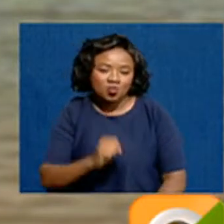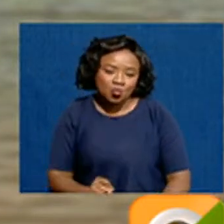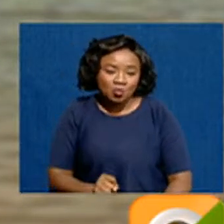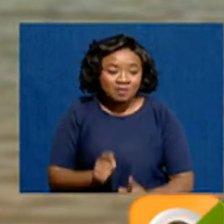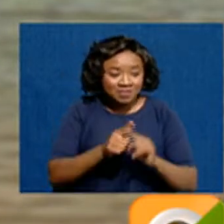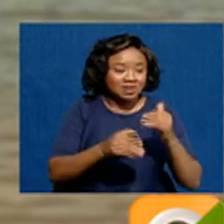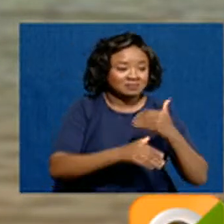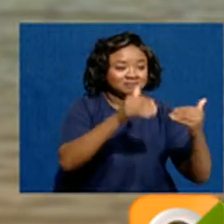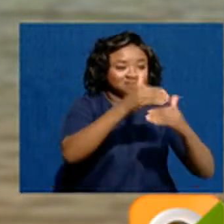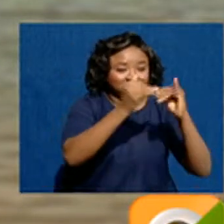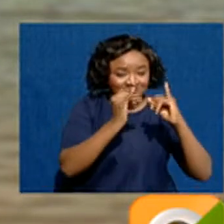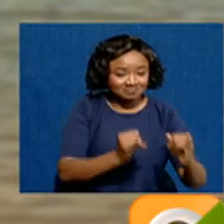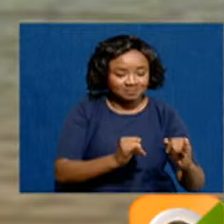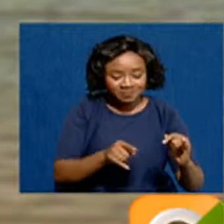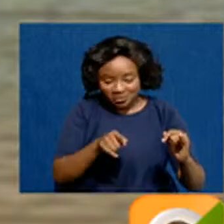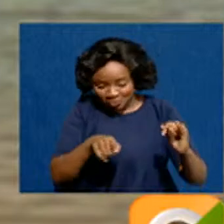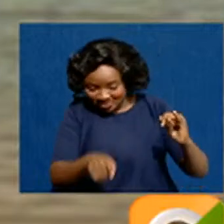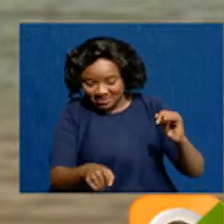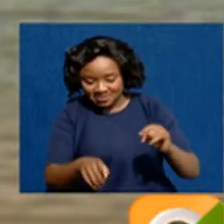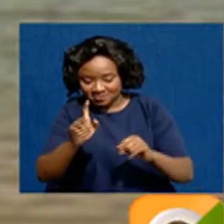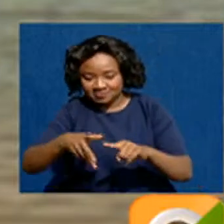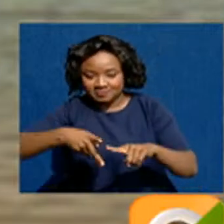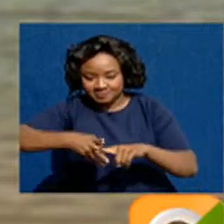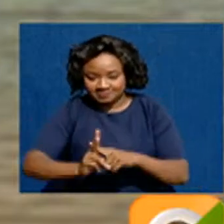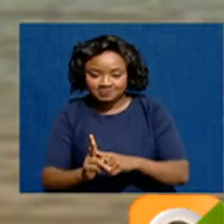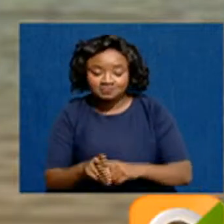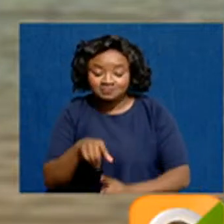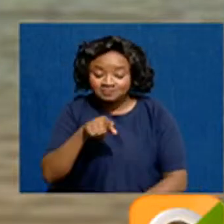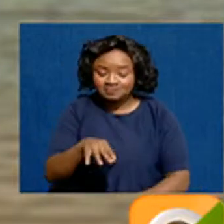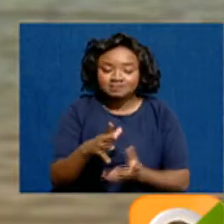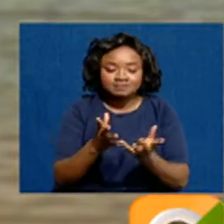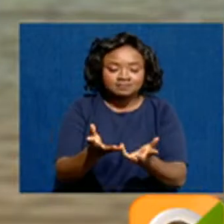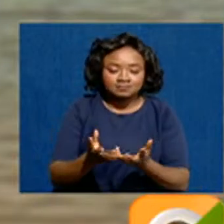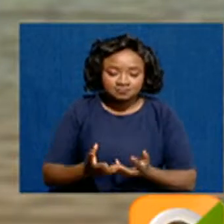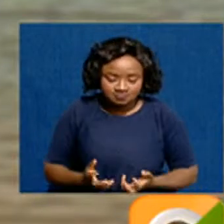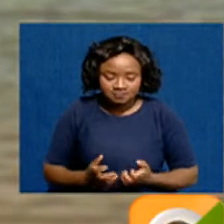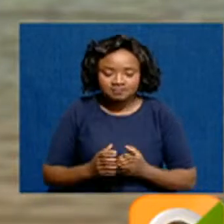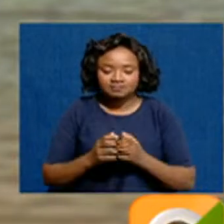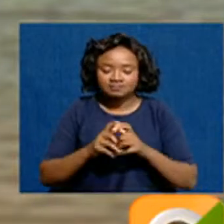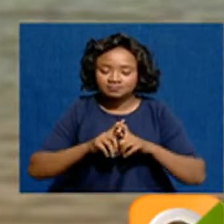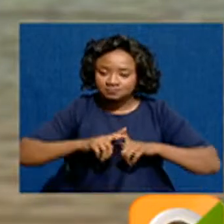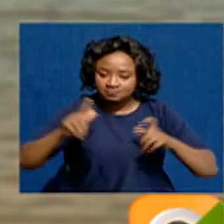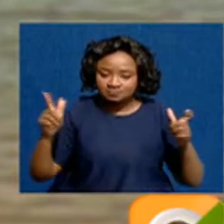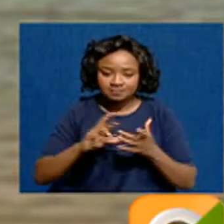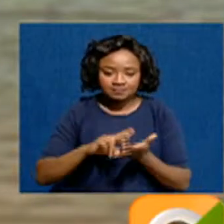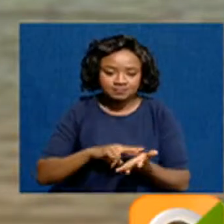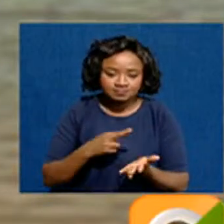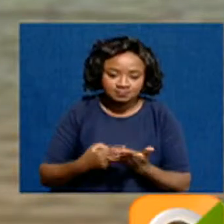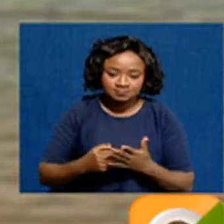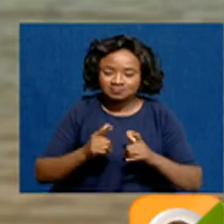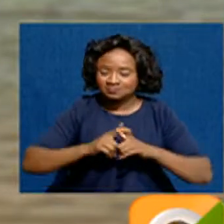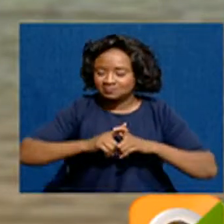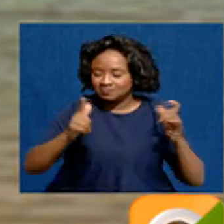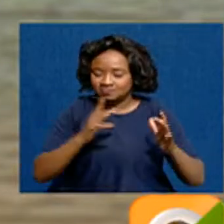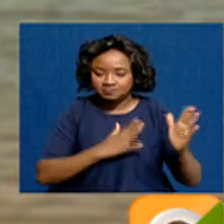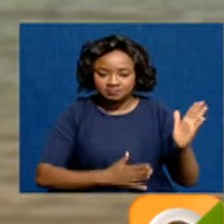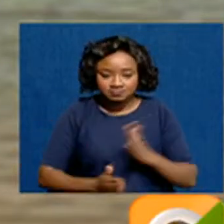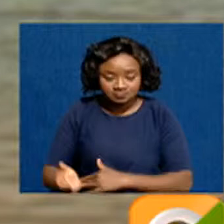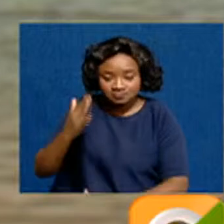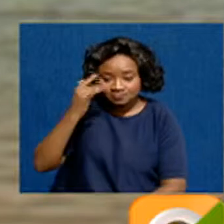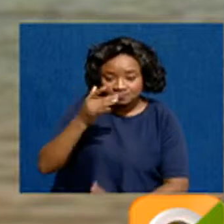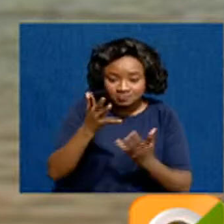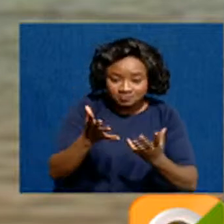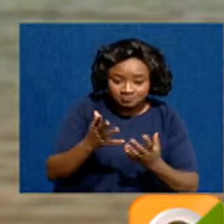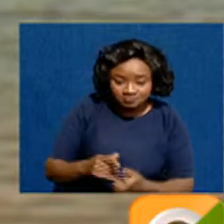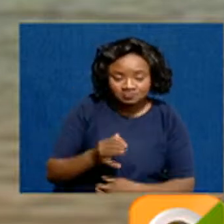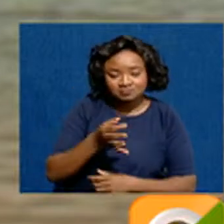and massive planning beyond the Ministry of Roads to an all-government approach, because you will need water channels, you will need roads